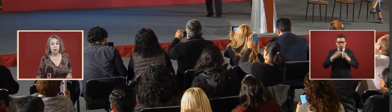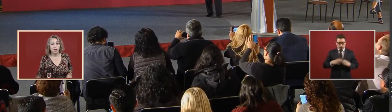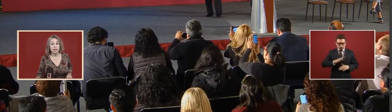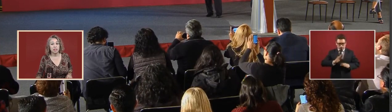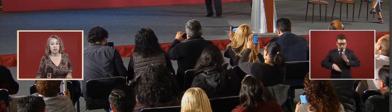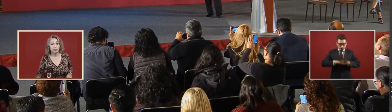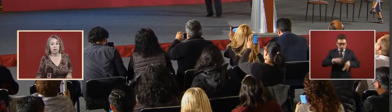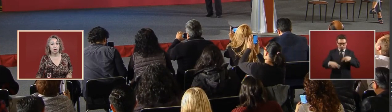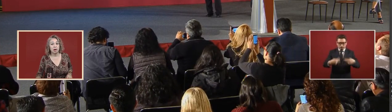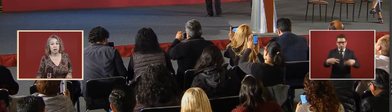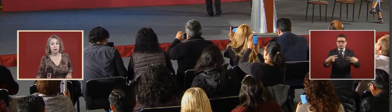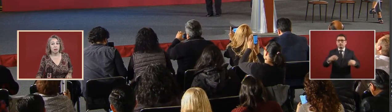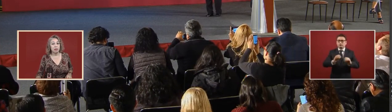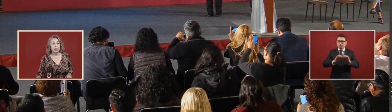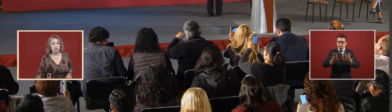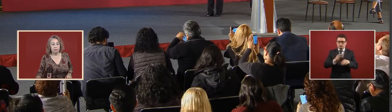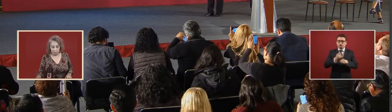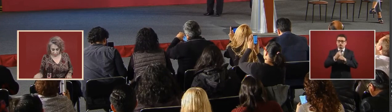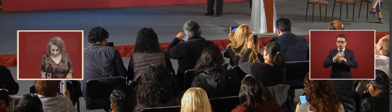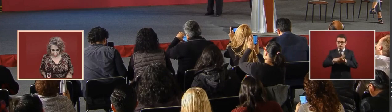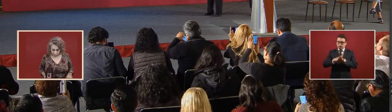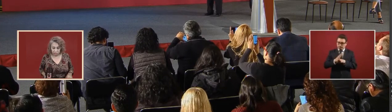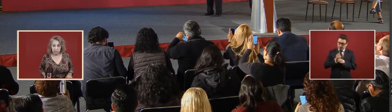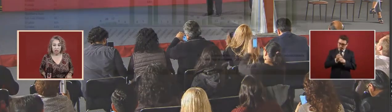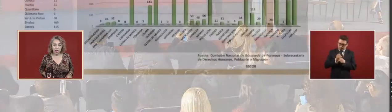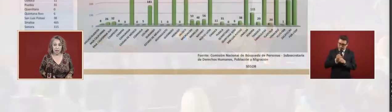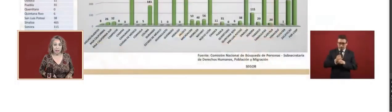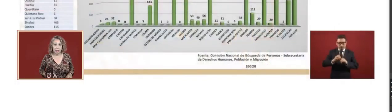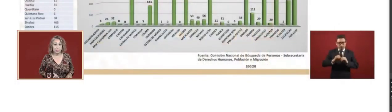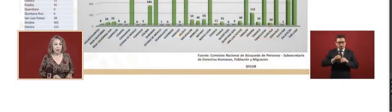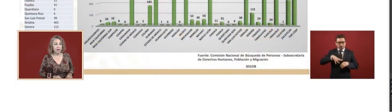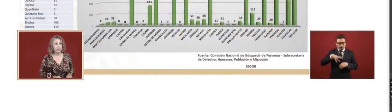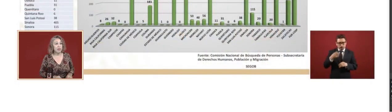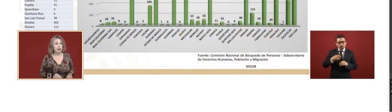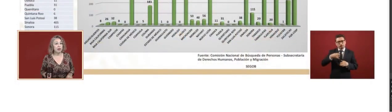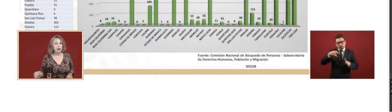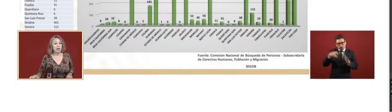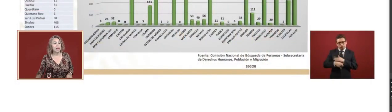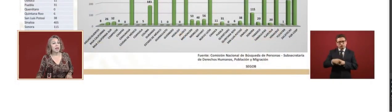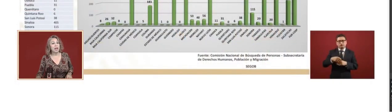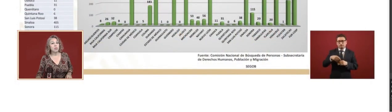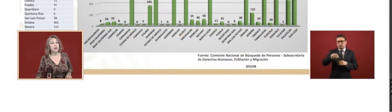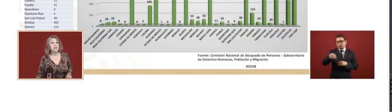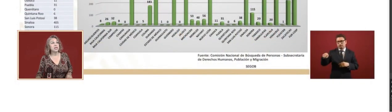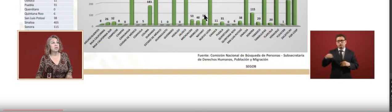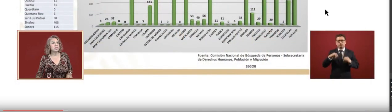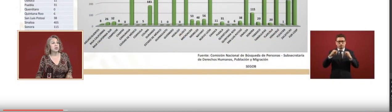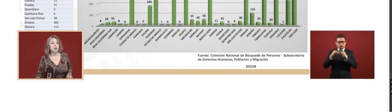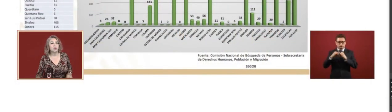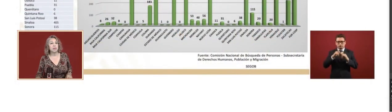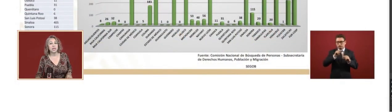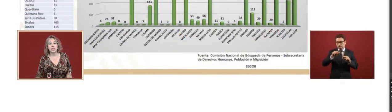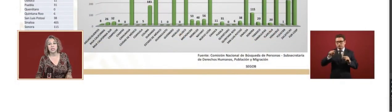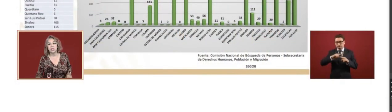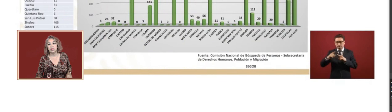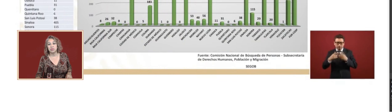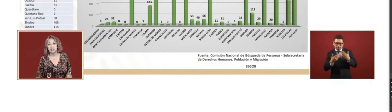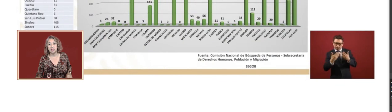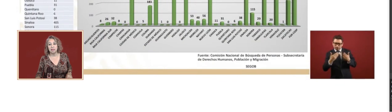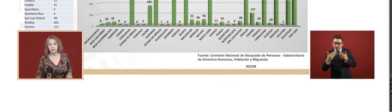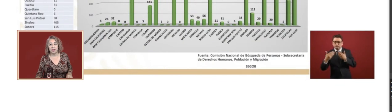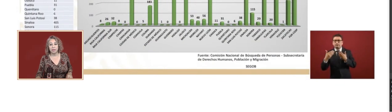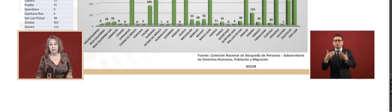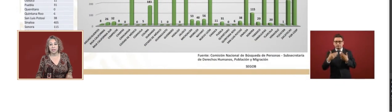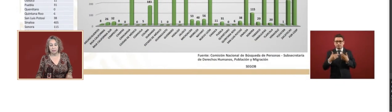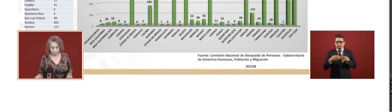4,874 bodies so far. Que seguimos corroborando, that they're still trying to collaborate who they are. And we're continuing to work with the institutions